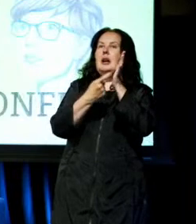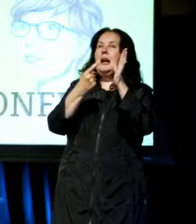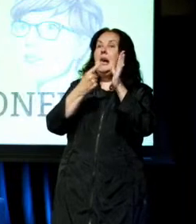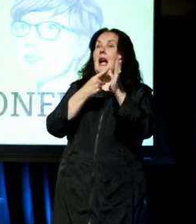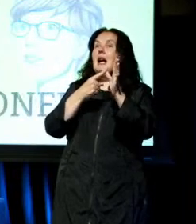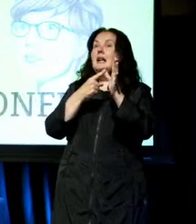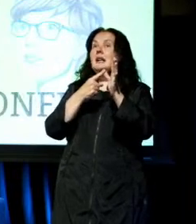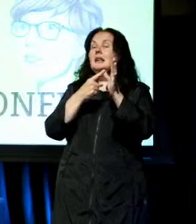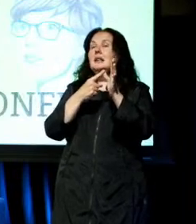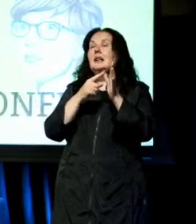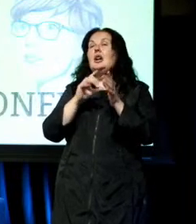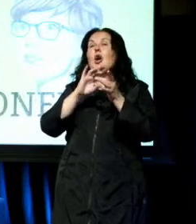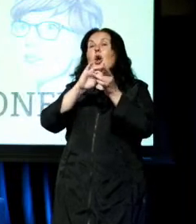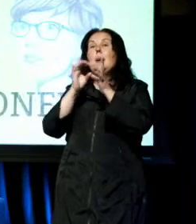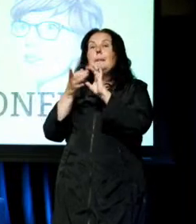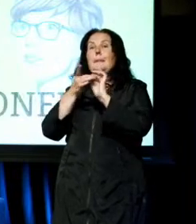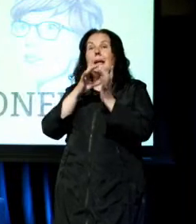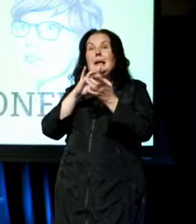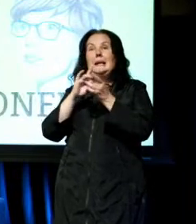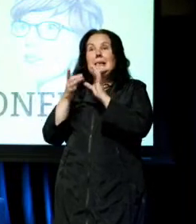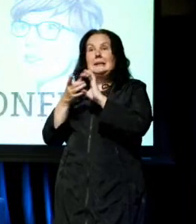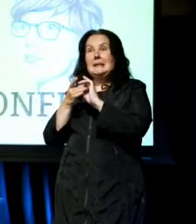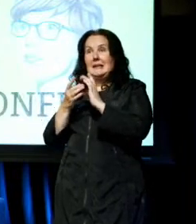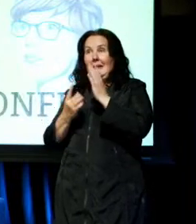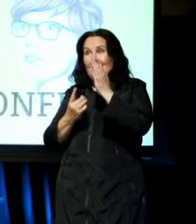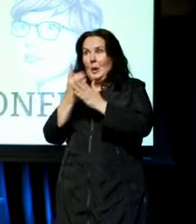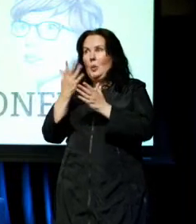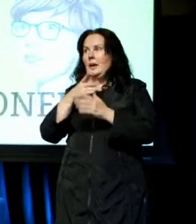people doing something. Oh, just like, I know.